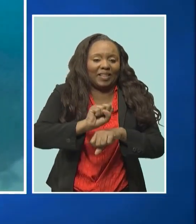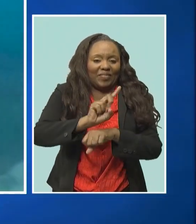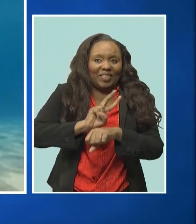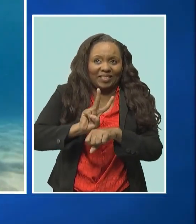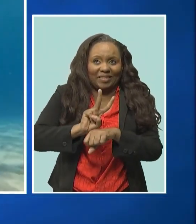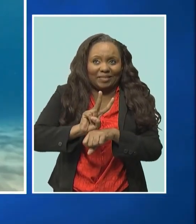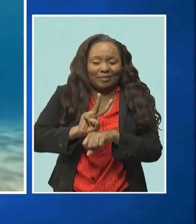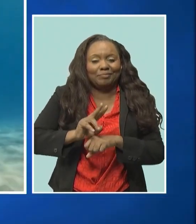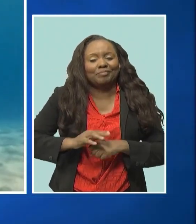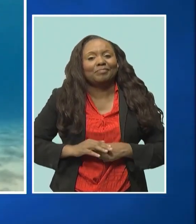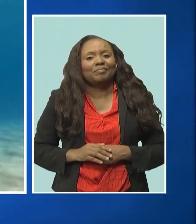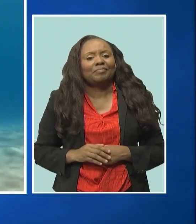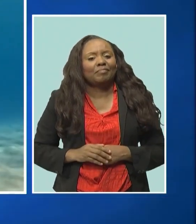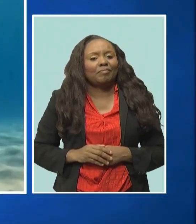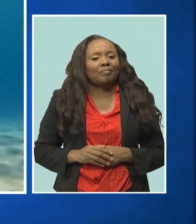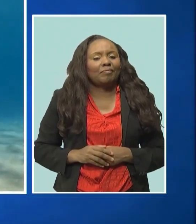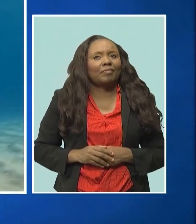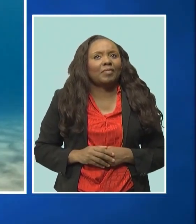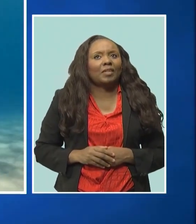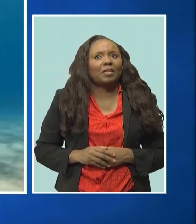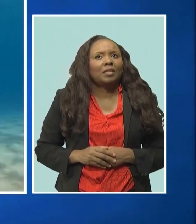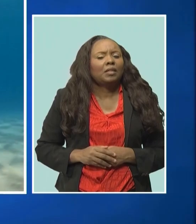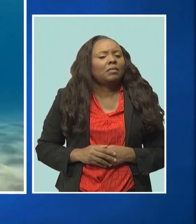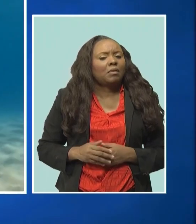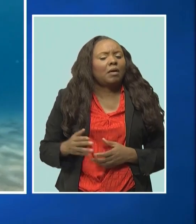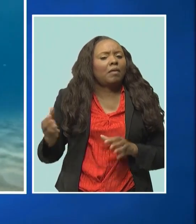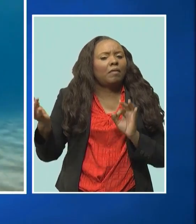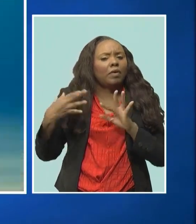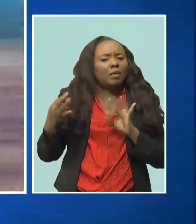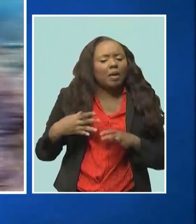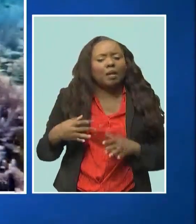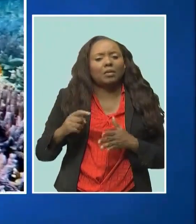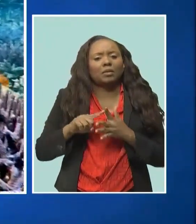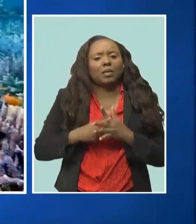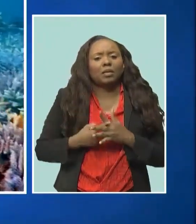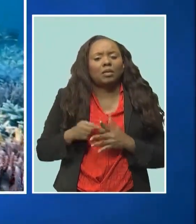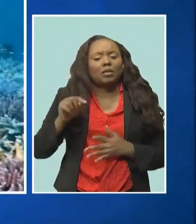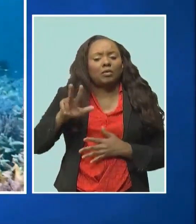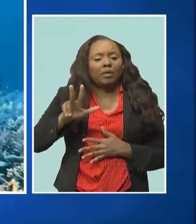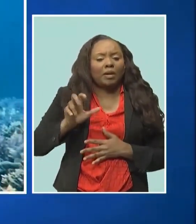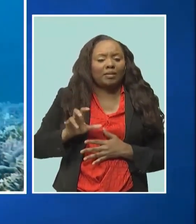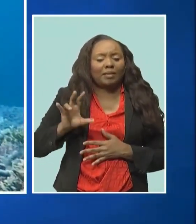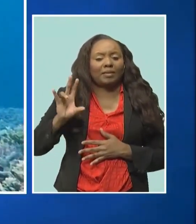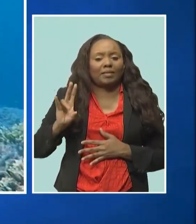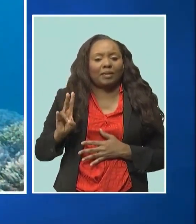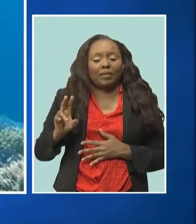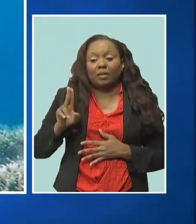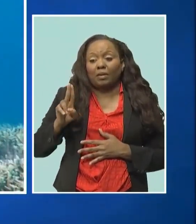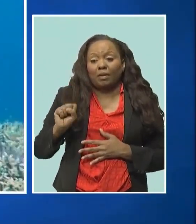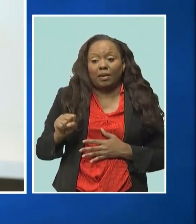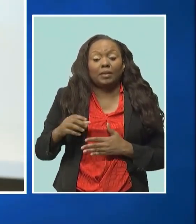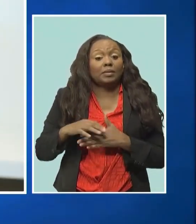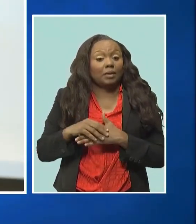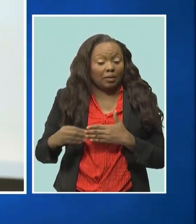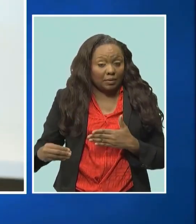there has been some feedback on the price, which starts at $307 return fare, Virgin Atlantic Country